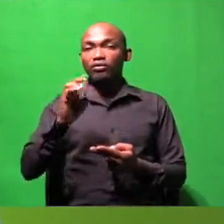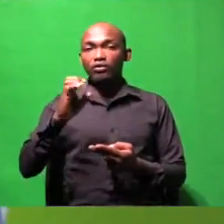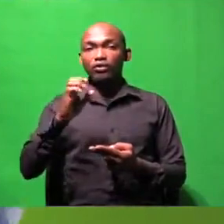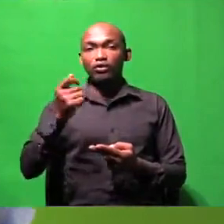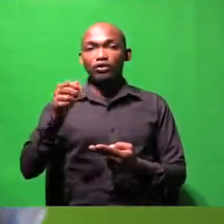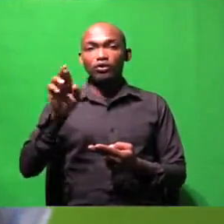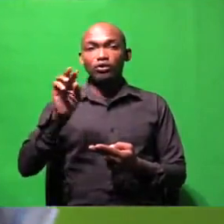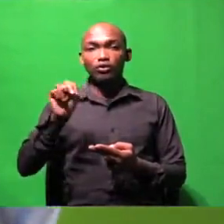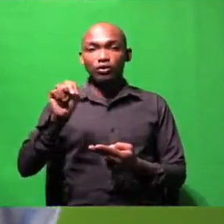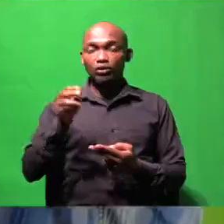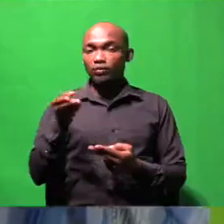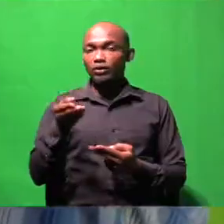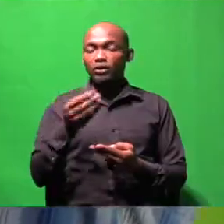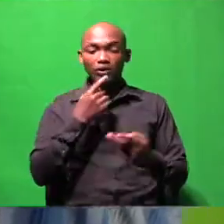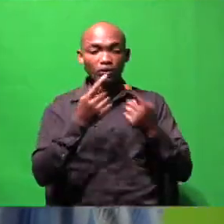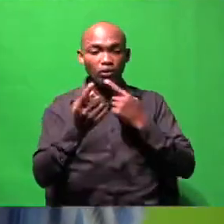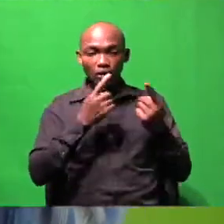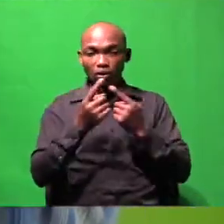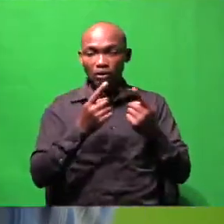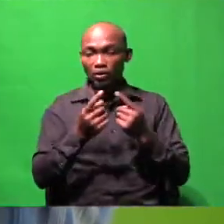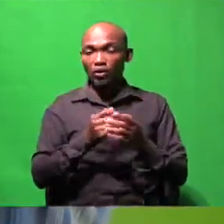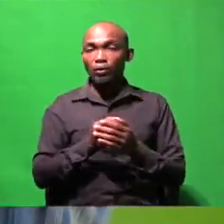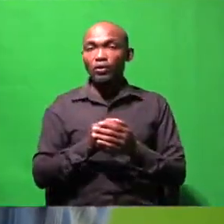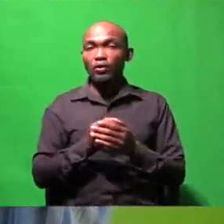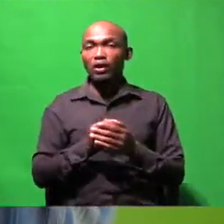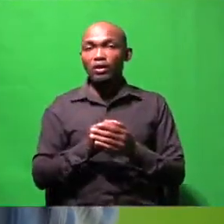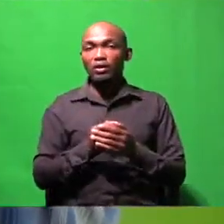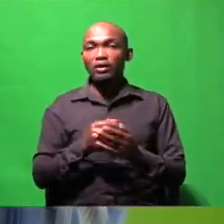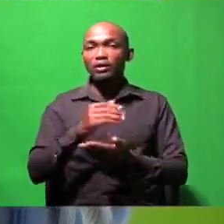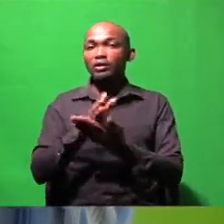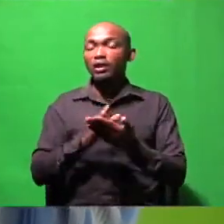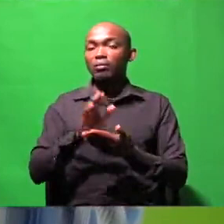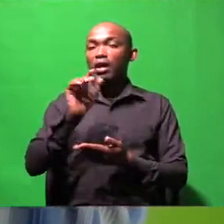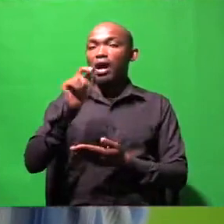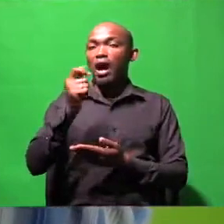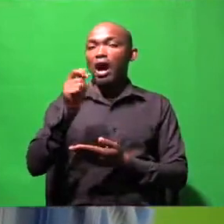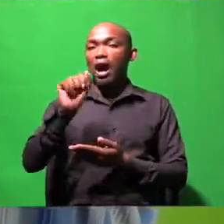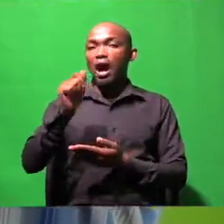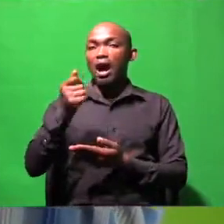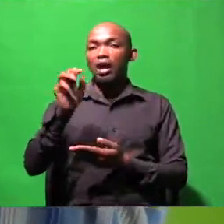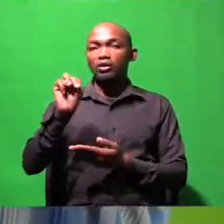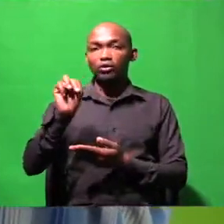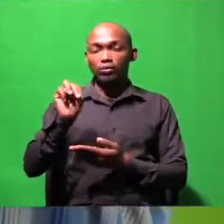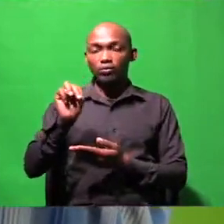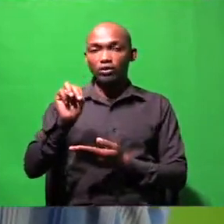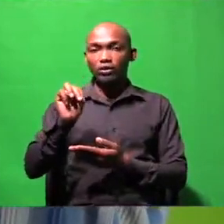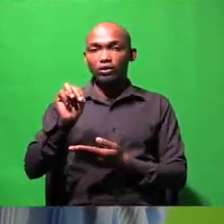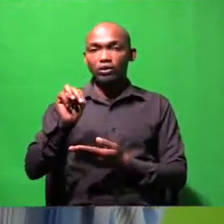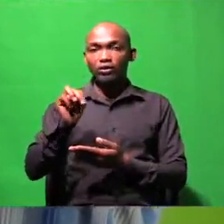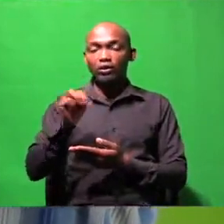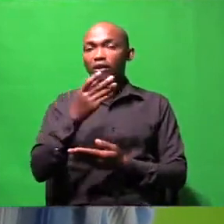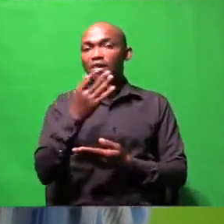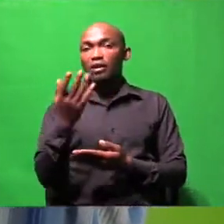sodium, we are talking about subatomic particles, is 12. Then also, the number of neutrons